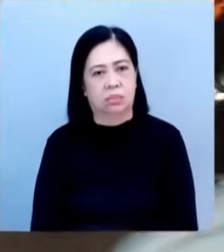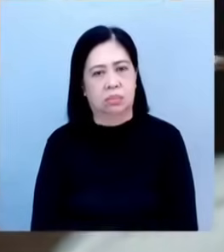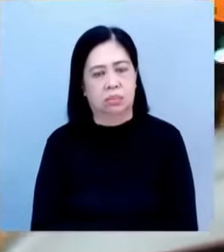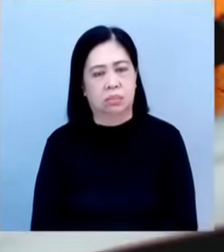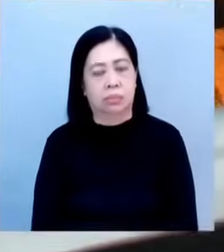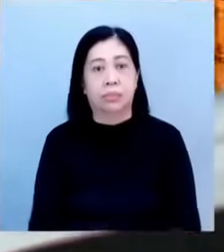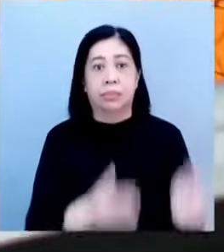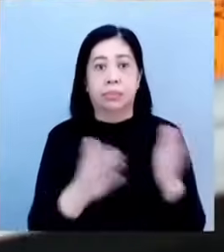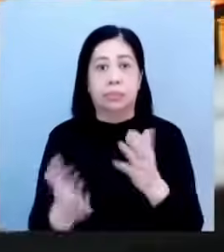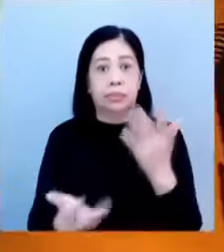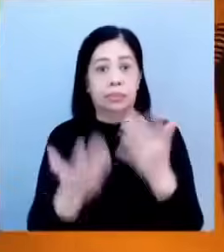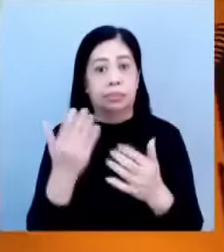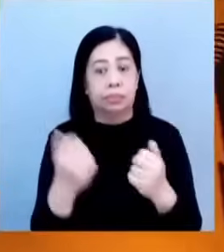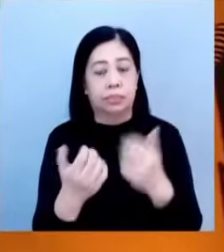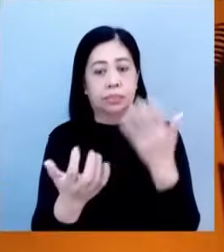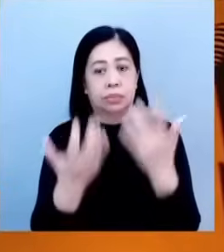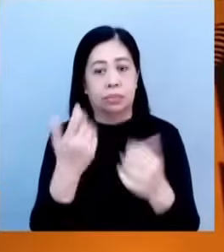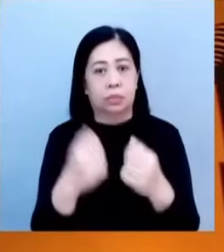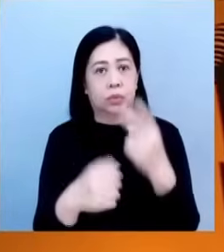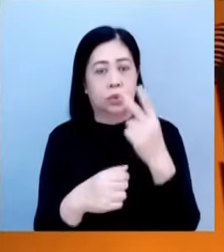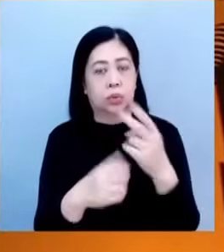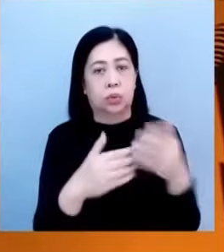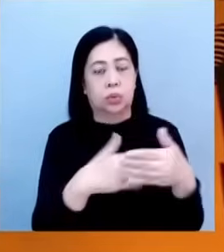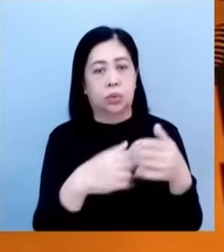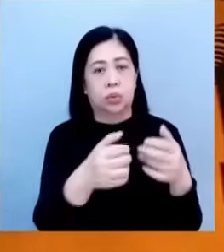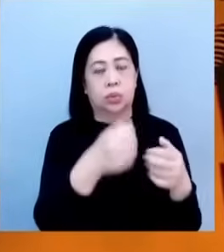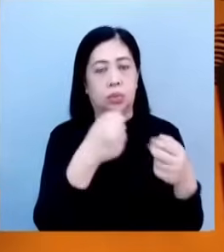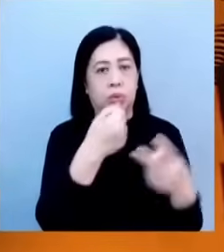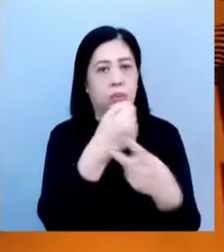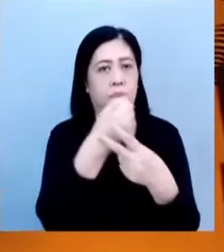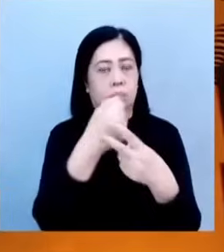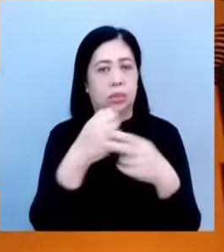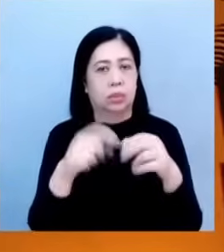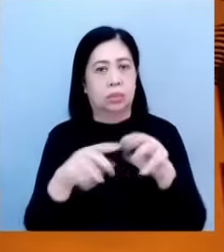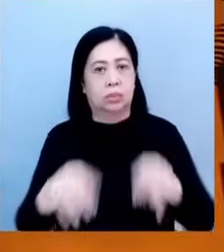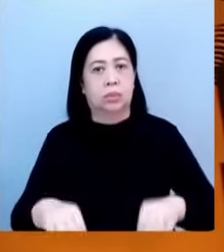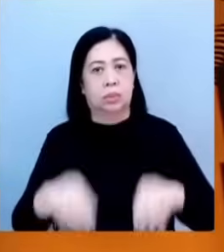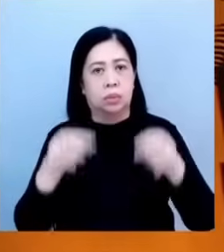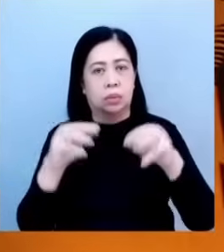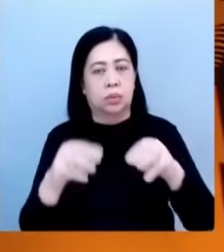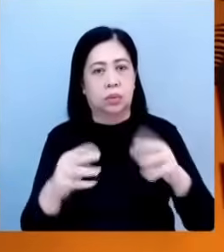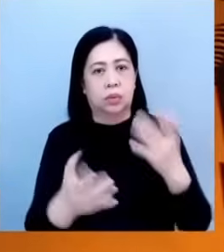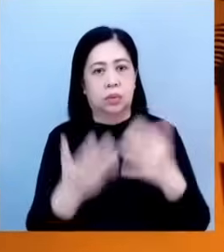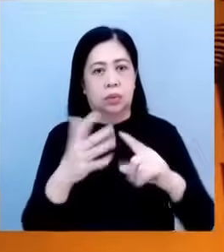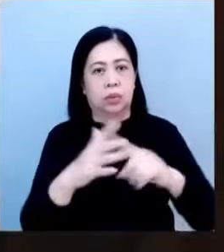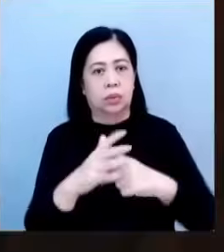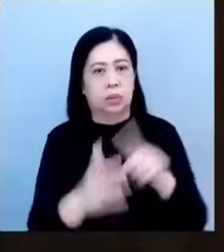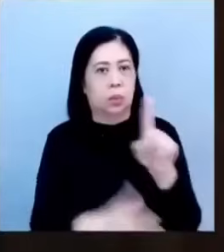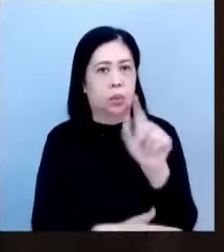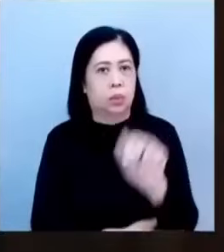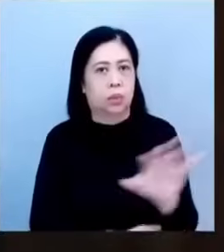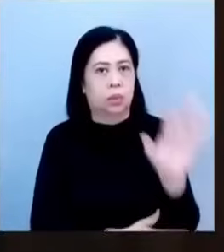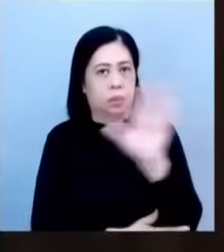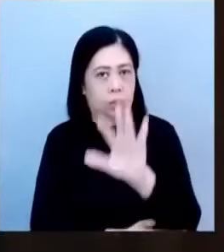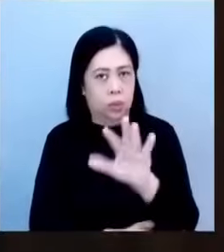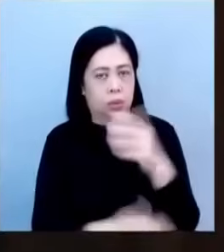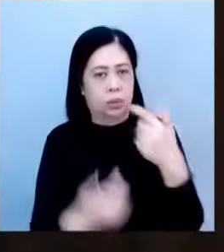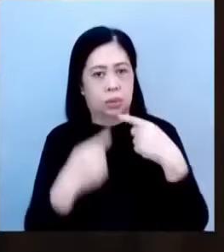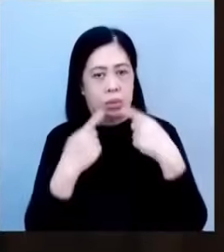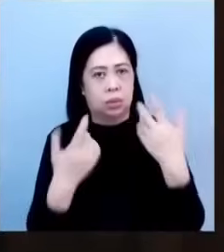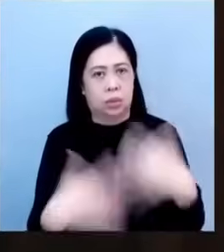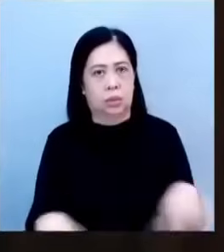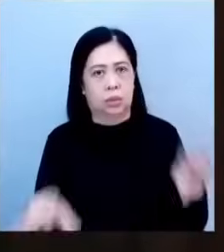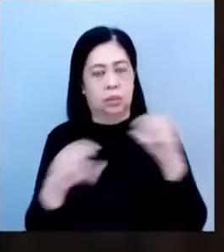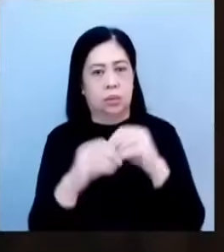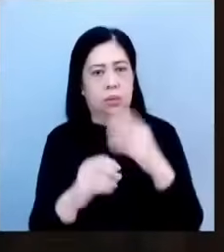Meanwhile, a fire gutted 2 warehouses in Malabon City on Monday. The fire broke out at around 1 in the morning and was declared under control after